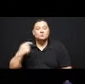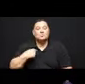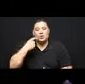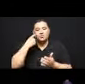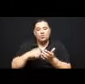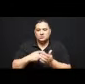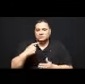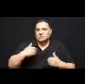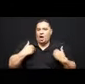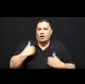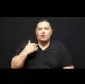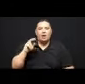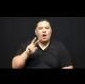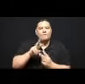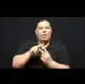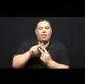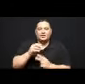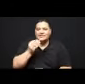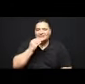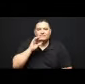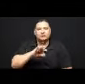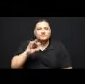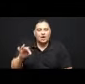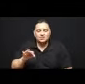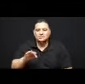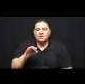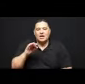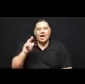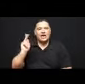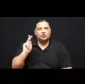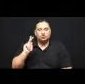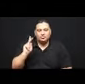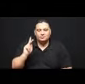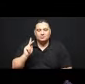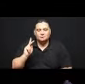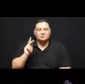fries, ketchup sauce made into a heart around the plate.